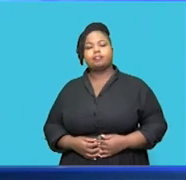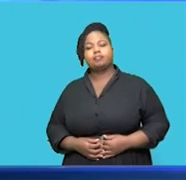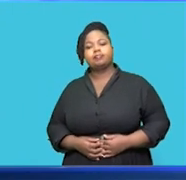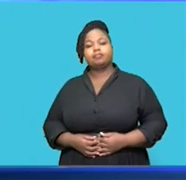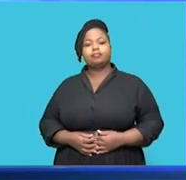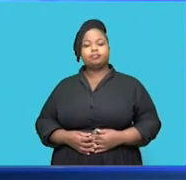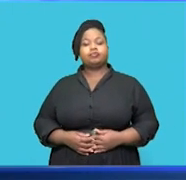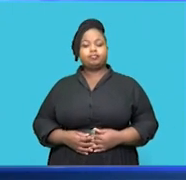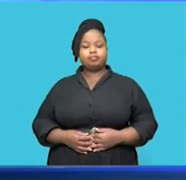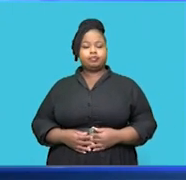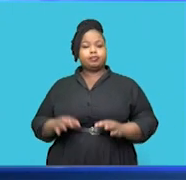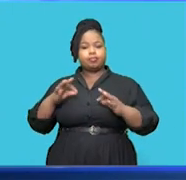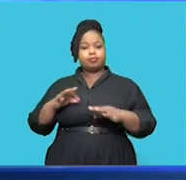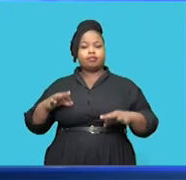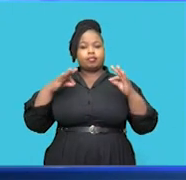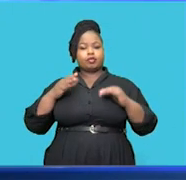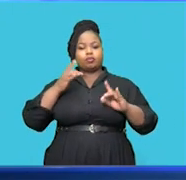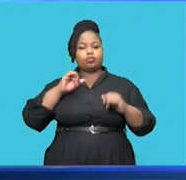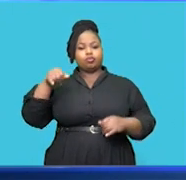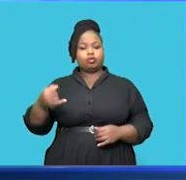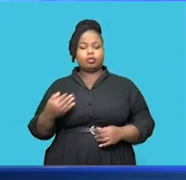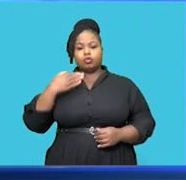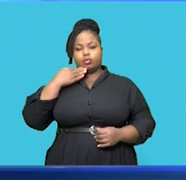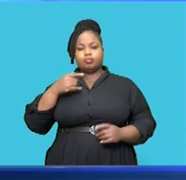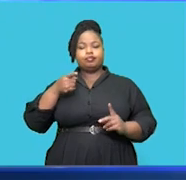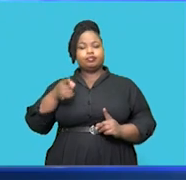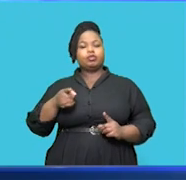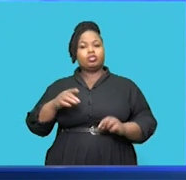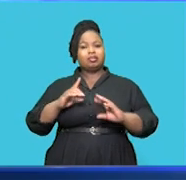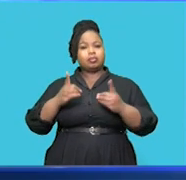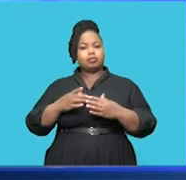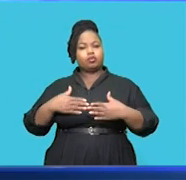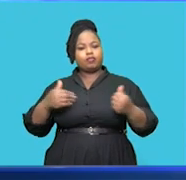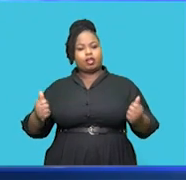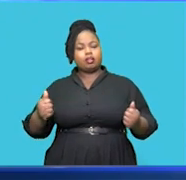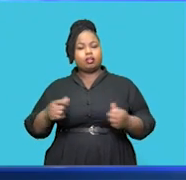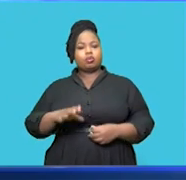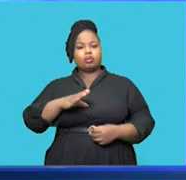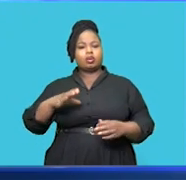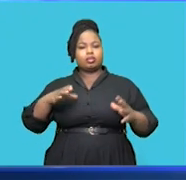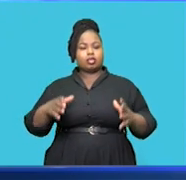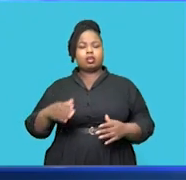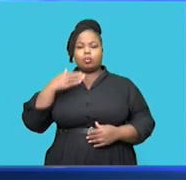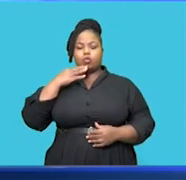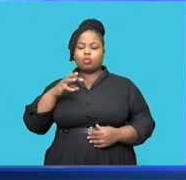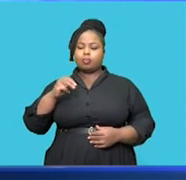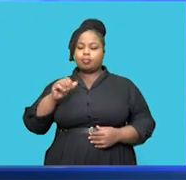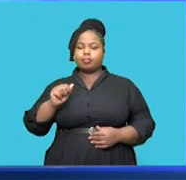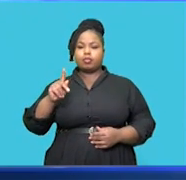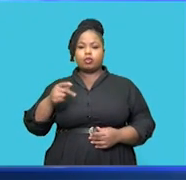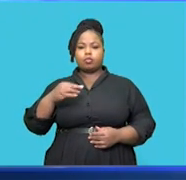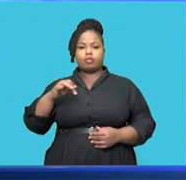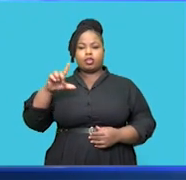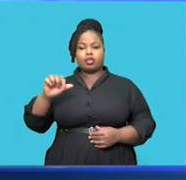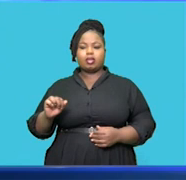Leloko le tswang kantorong ya meyara wa motsetoropo wa Johannesburg fapheng la tsa bophelo bo botle le thekolohelo e leng khansela Ennie Makhofela. O nehelane